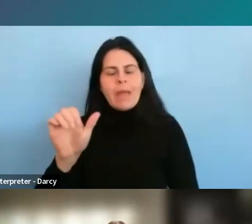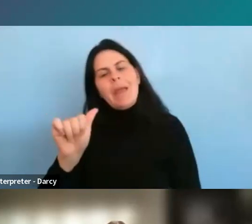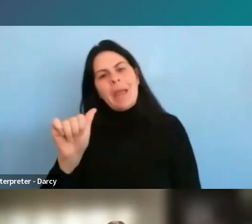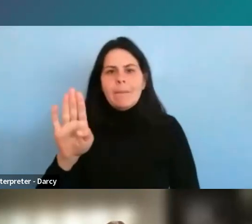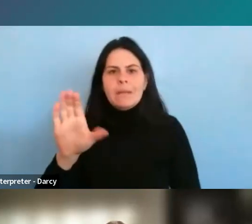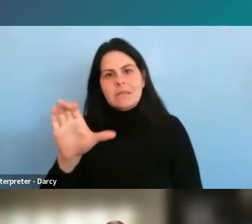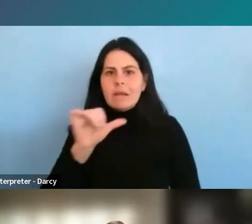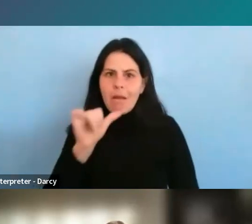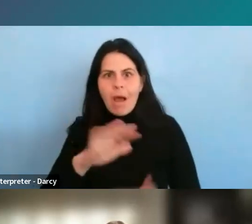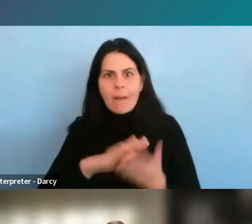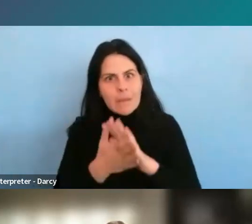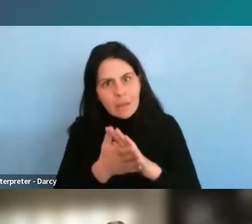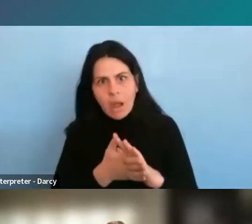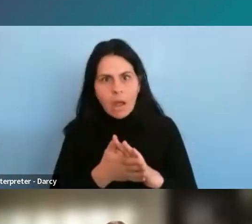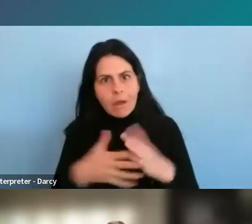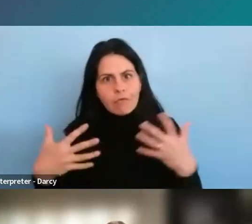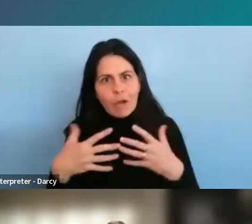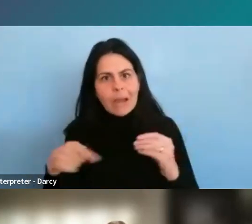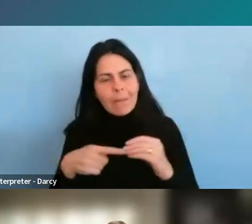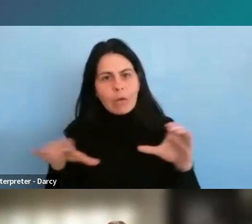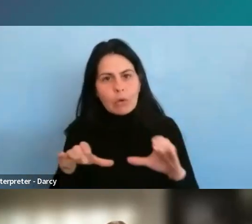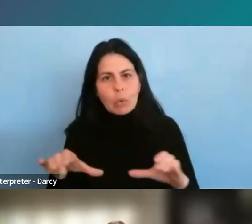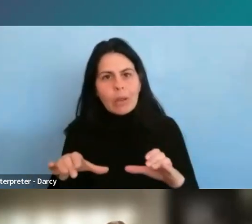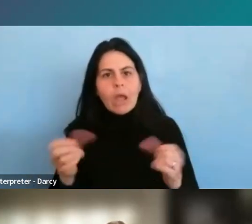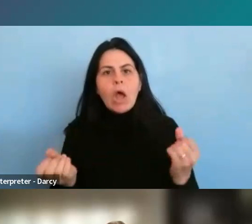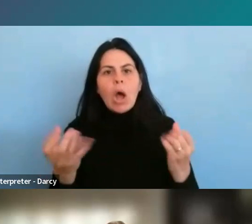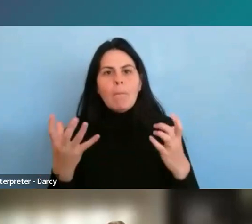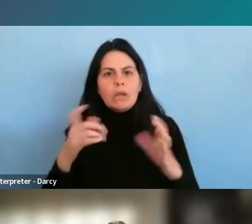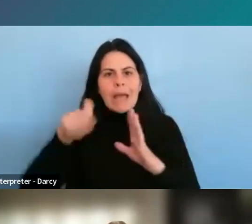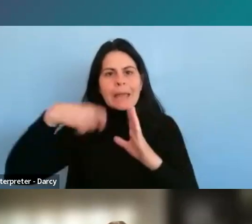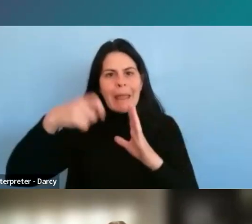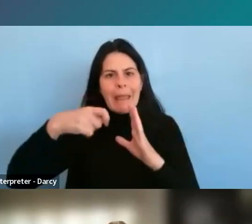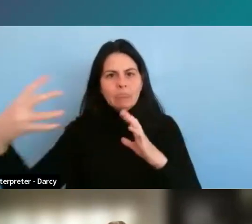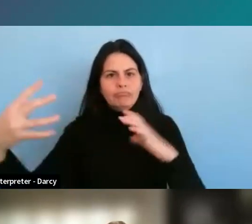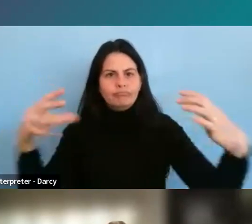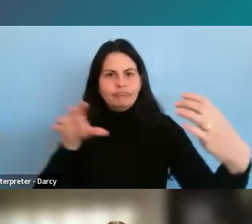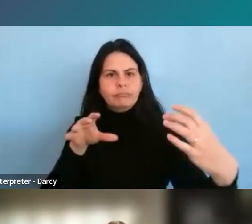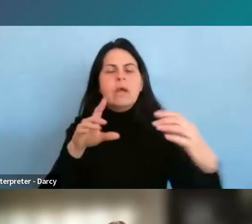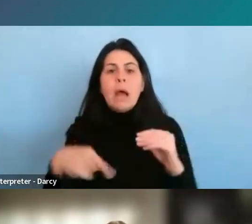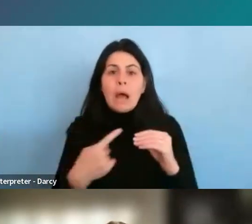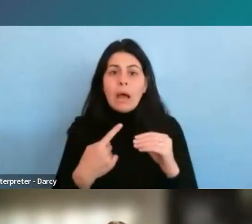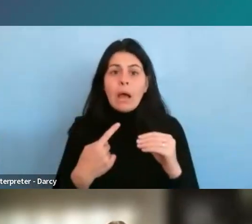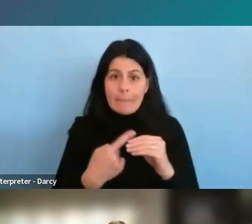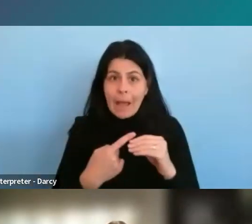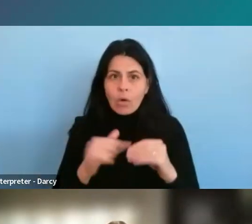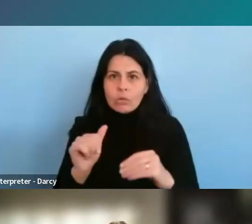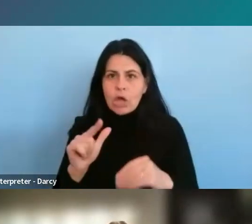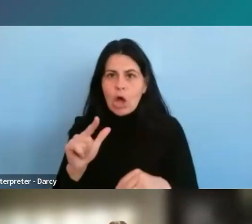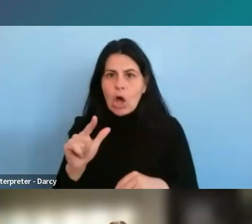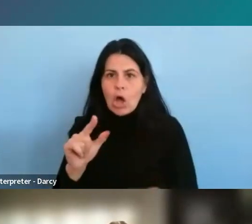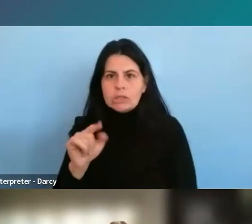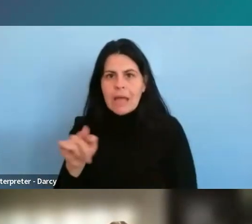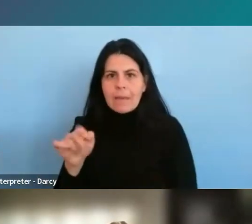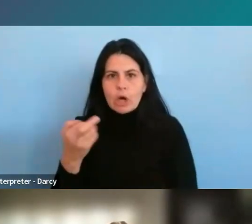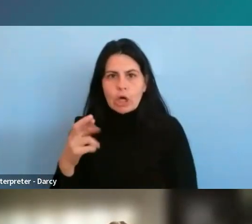a multicam about Alzheimer's, because there have been multicams. The show Mom on CBS was about